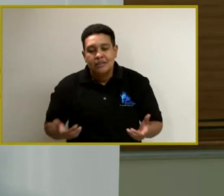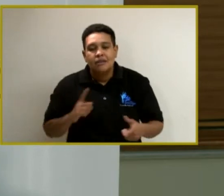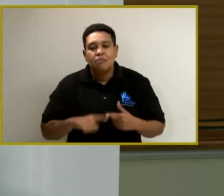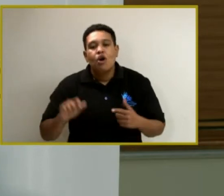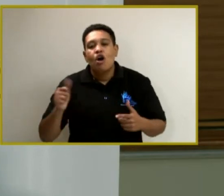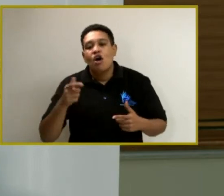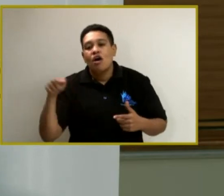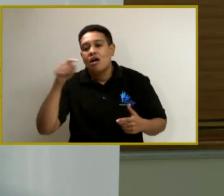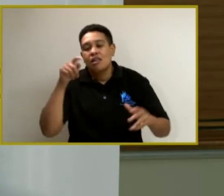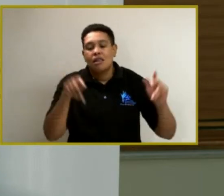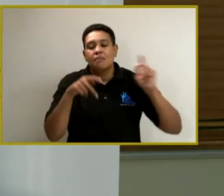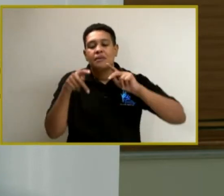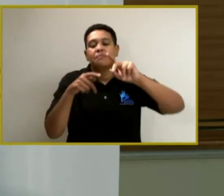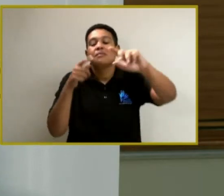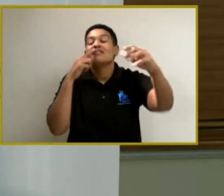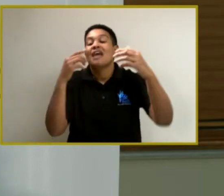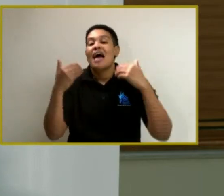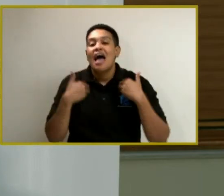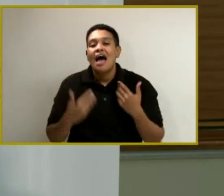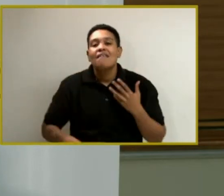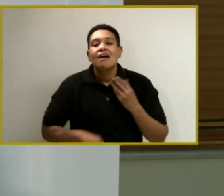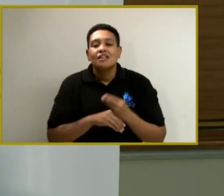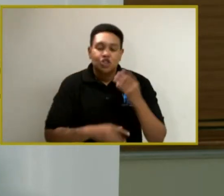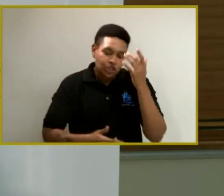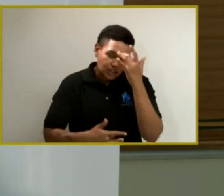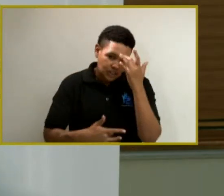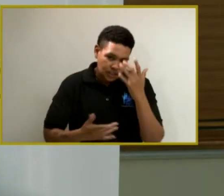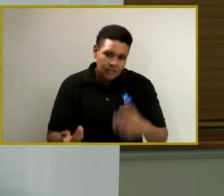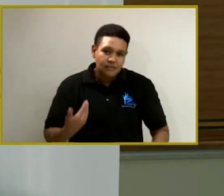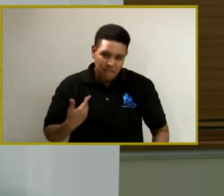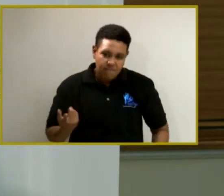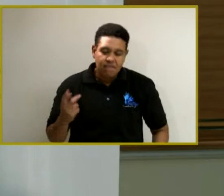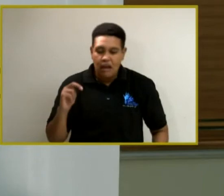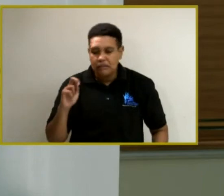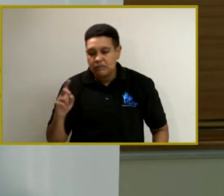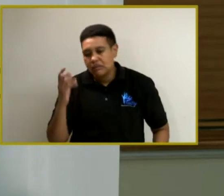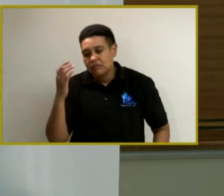other persons had comorbidities.